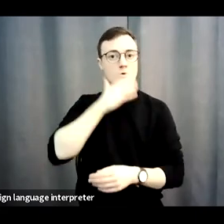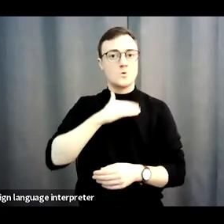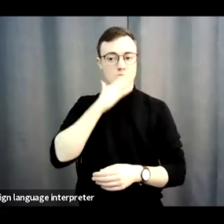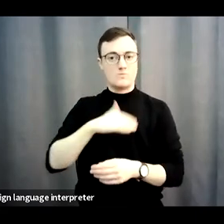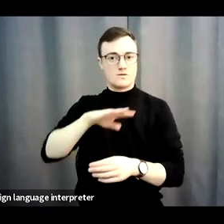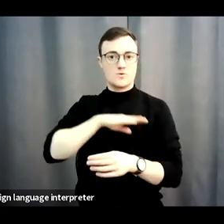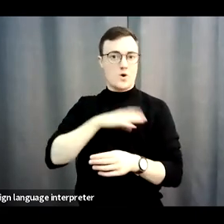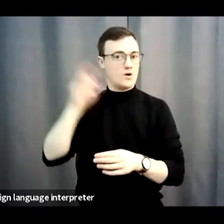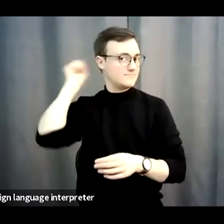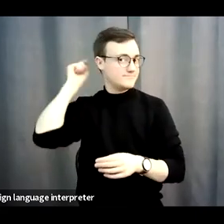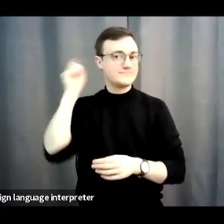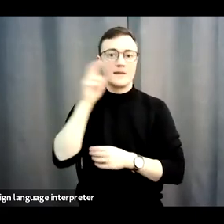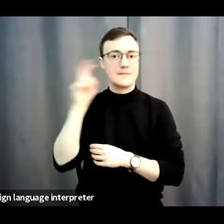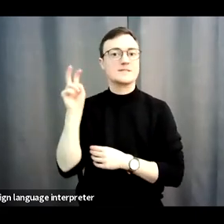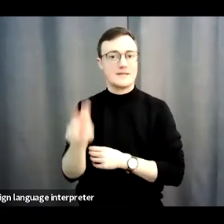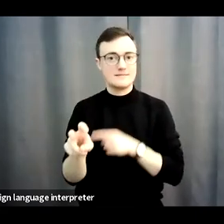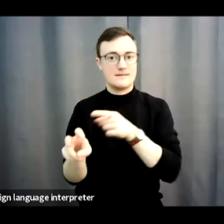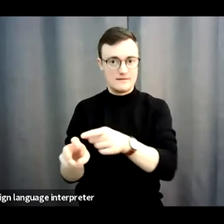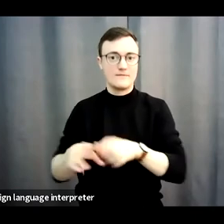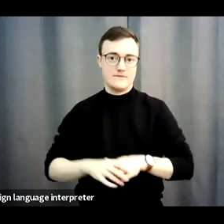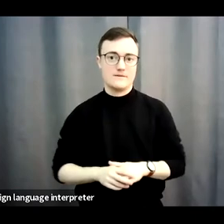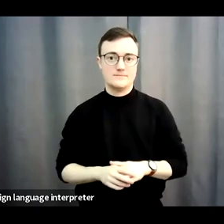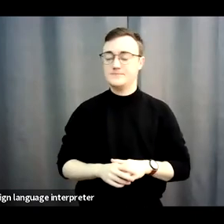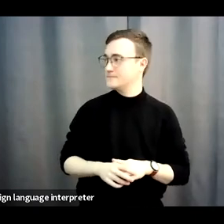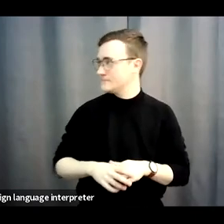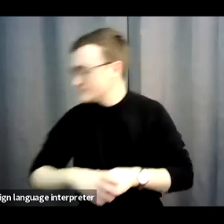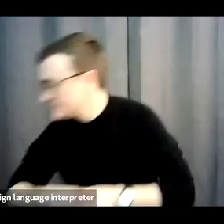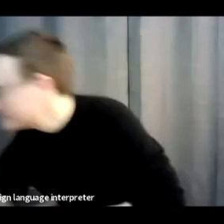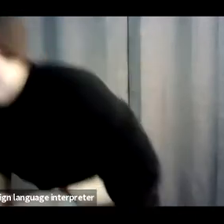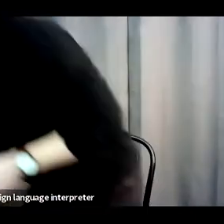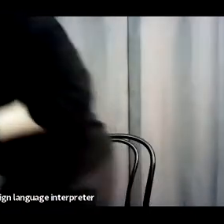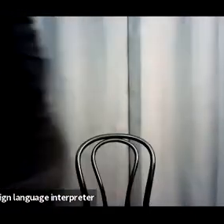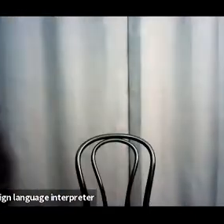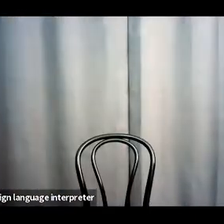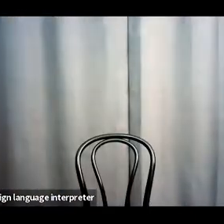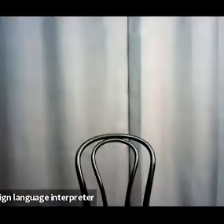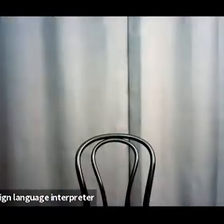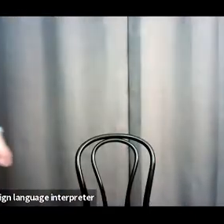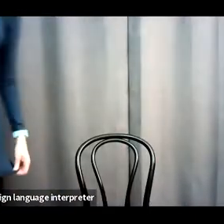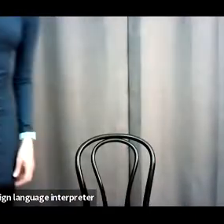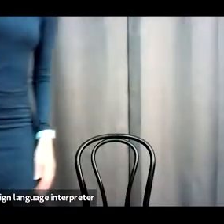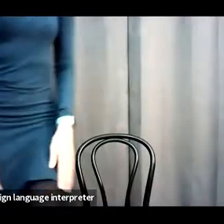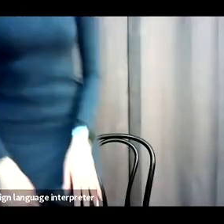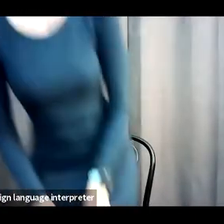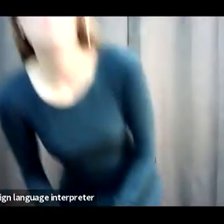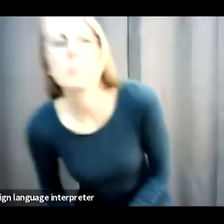try to mainstream in all our work. For one part, we emphasize child and